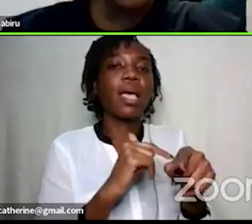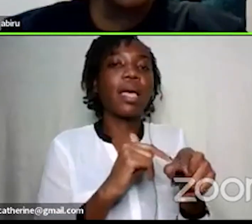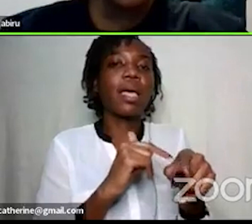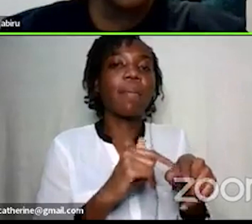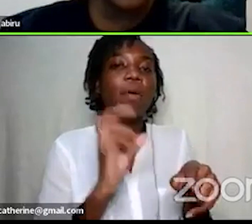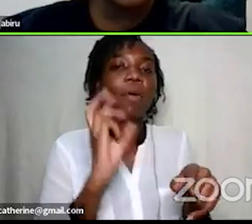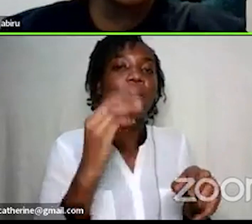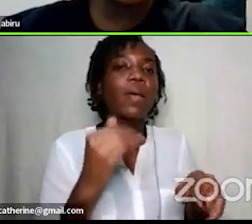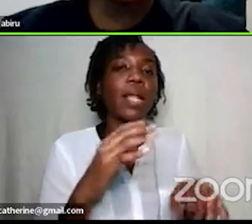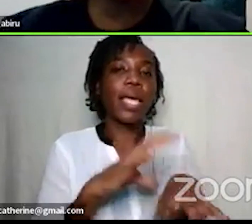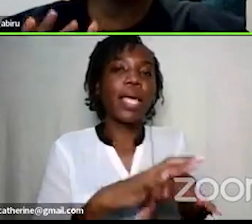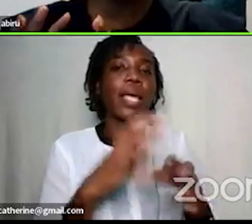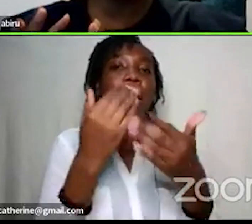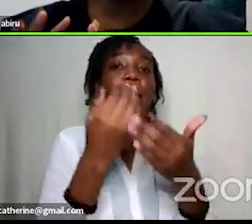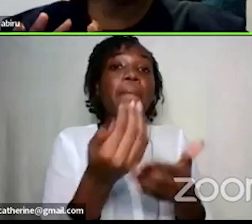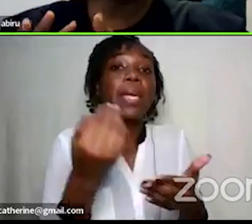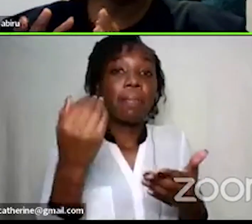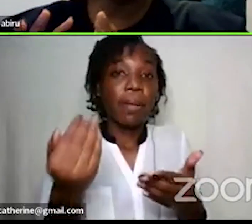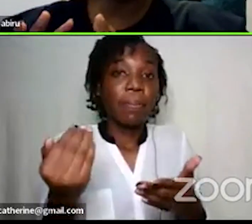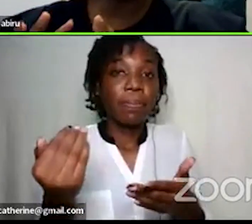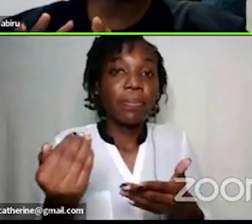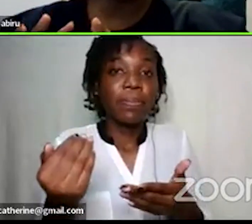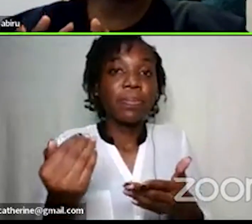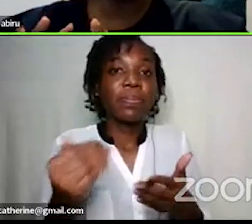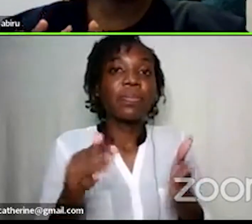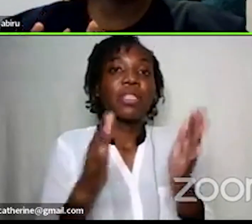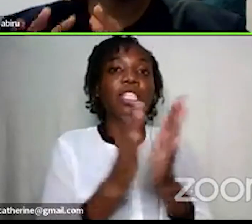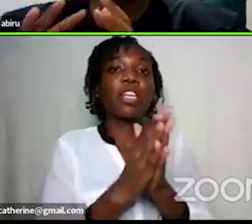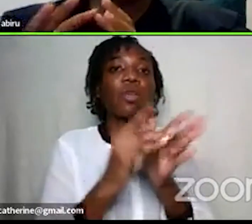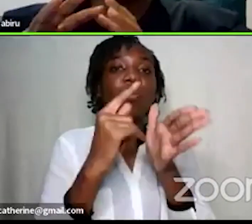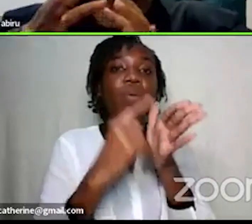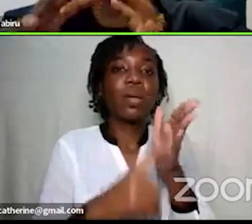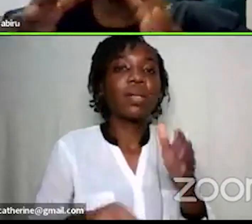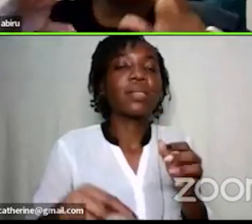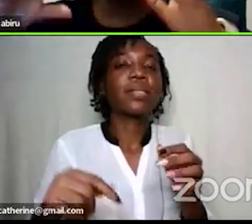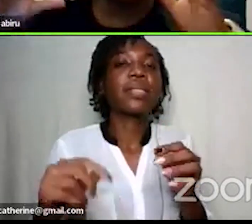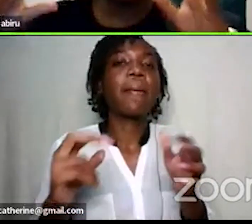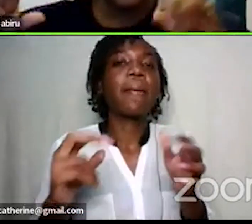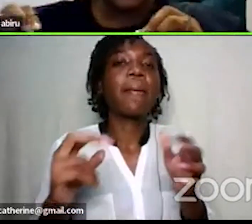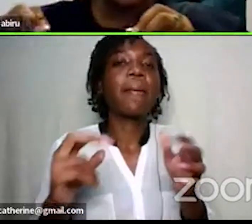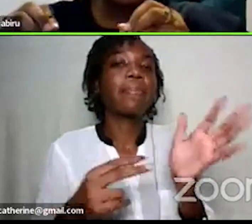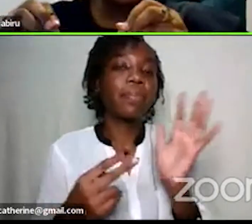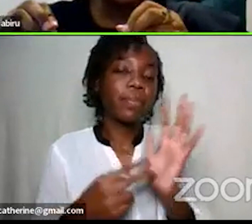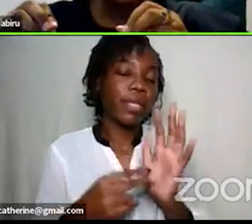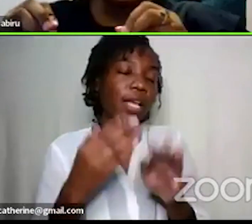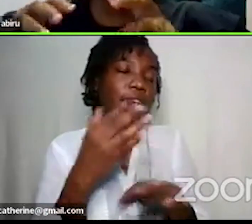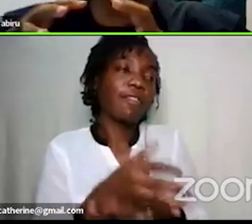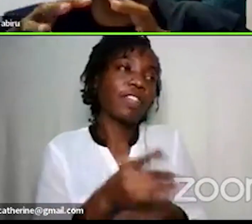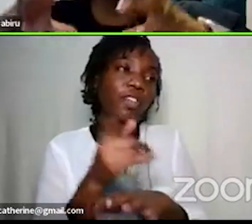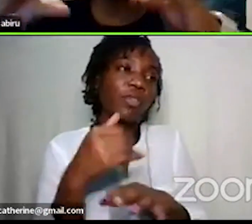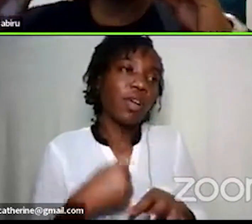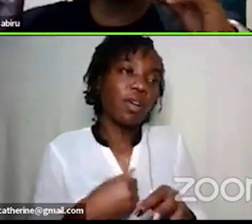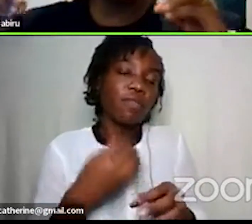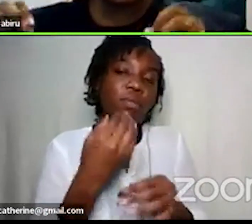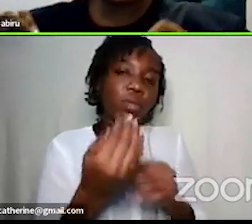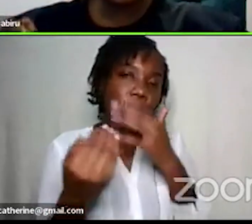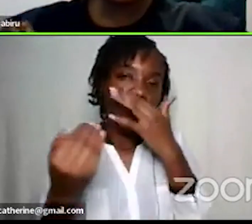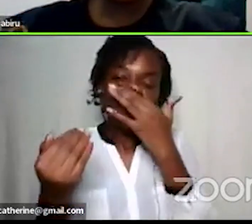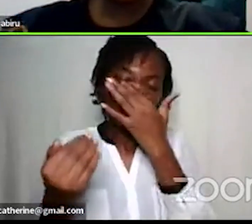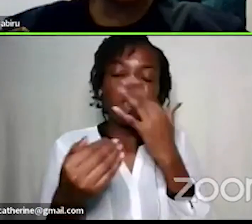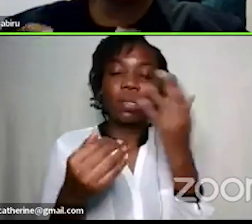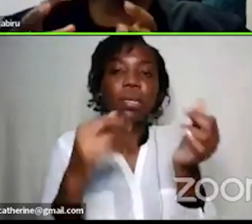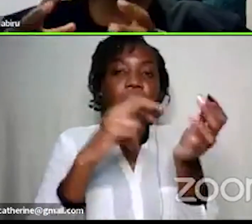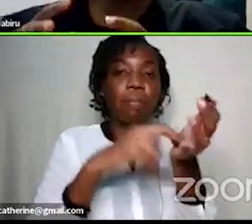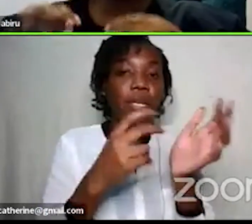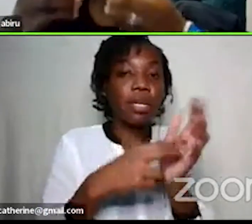the baby, all right? And what it means, once you have had a child, it means that you have to